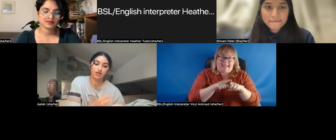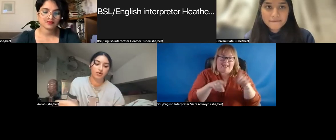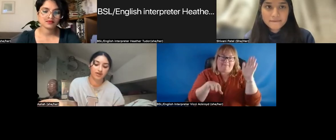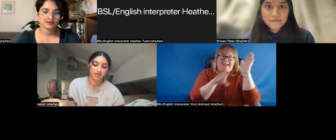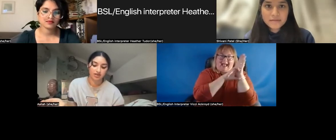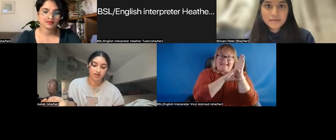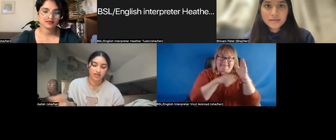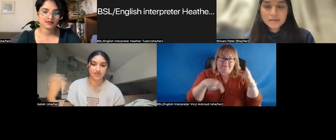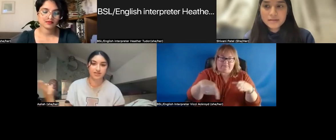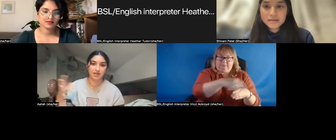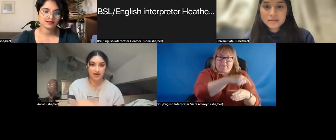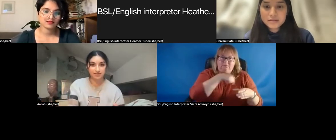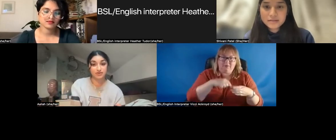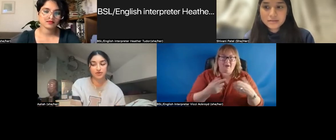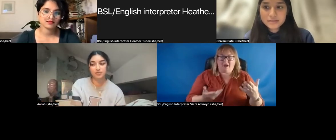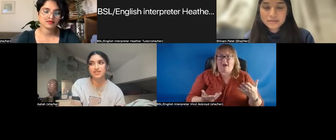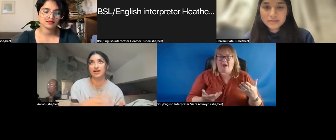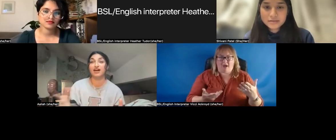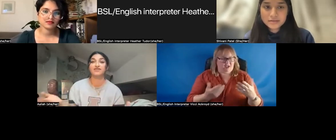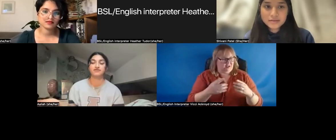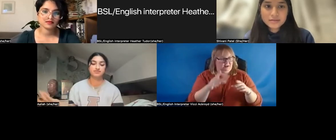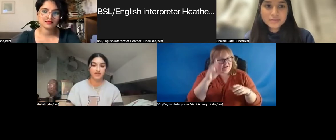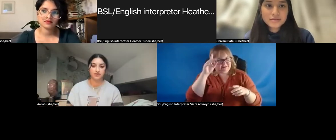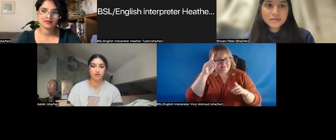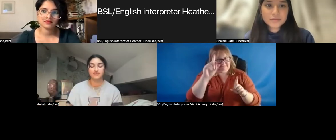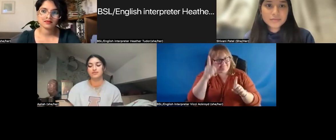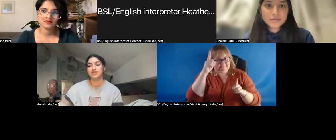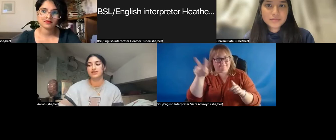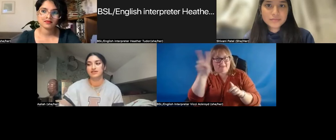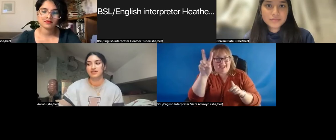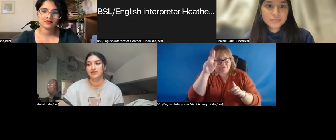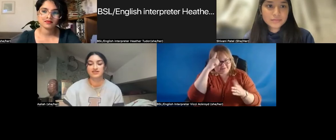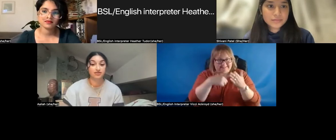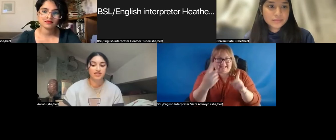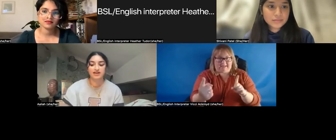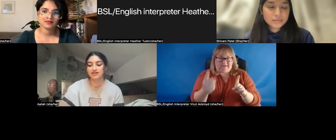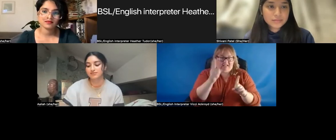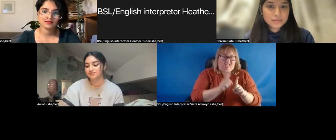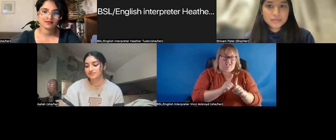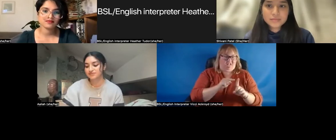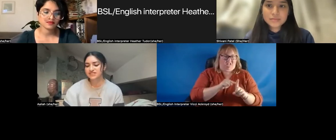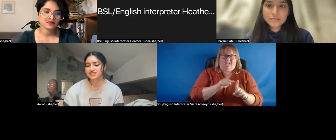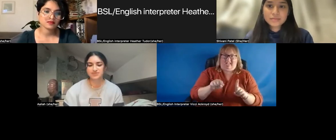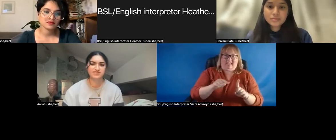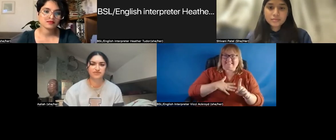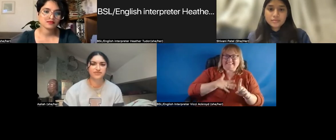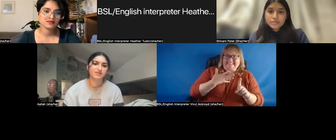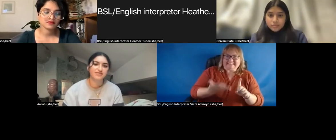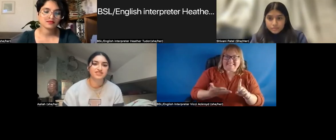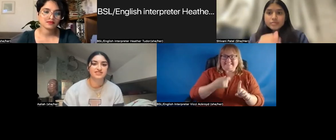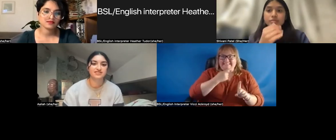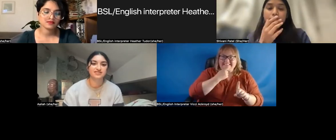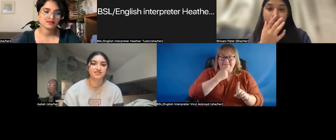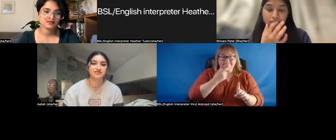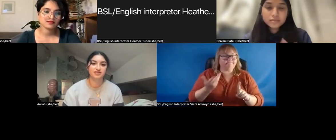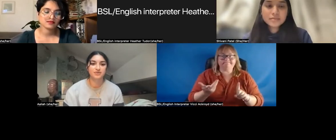get along with the person that their parents put forward. And I've known a family that's done that, and there's been several failed